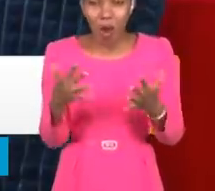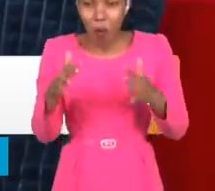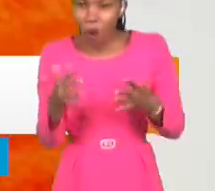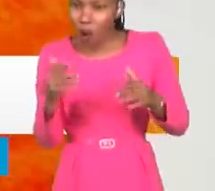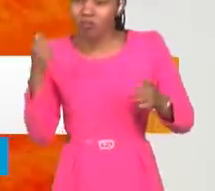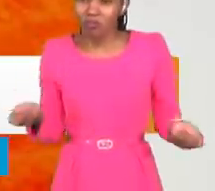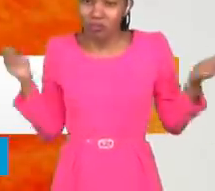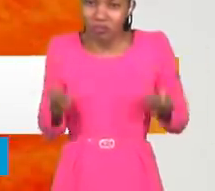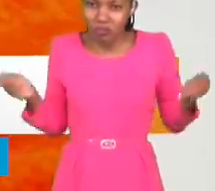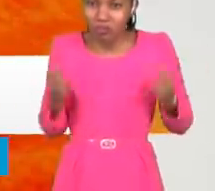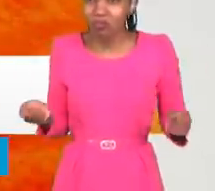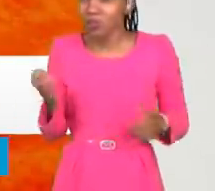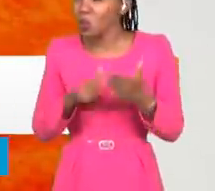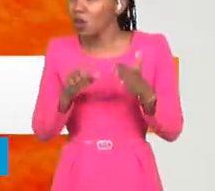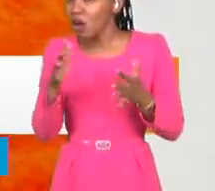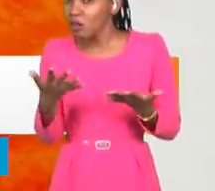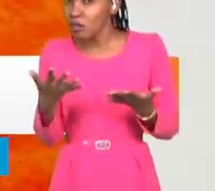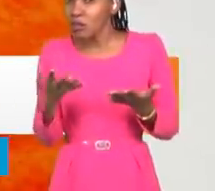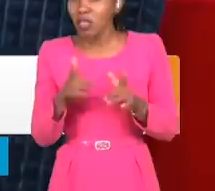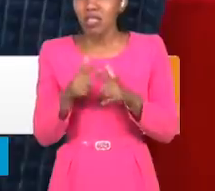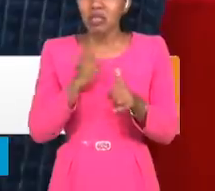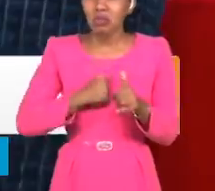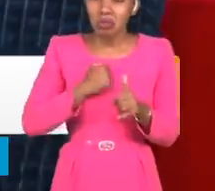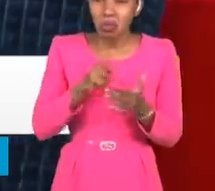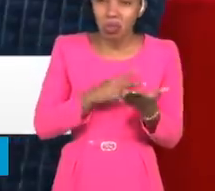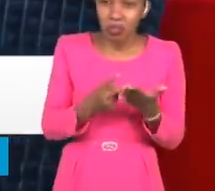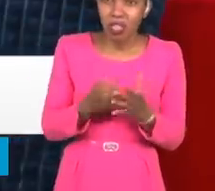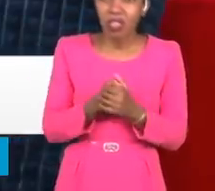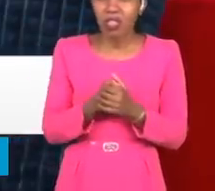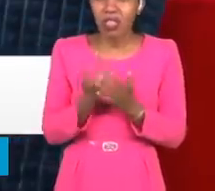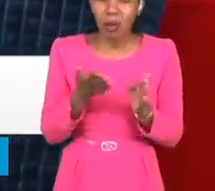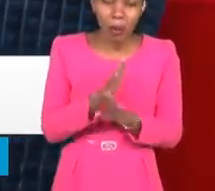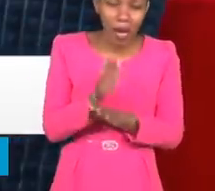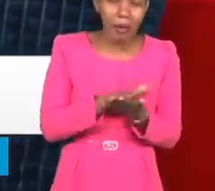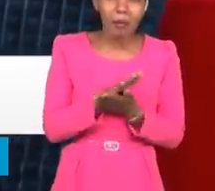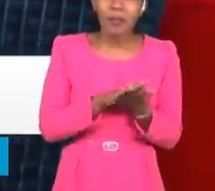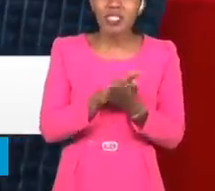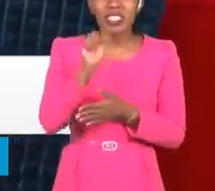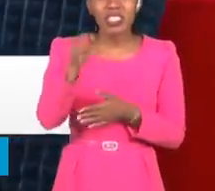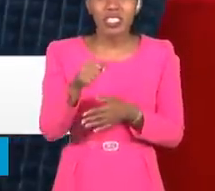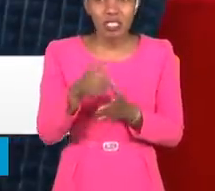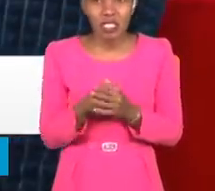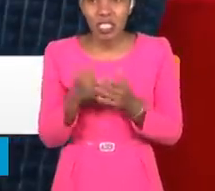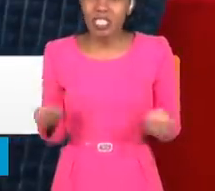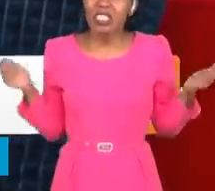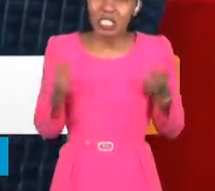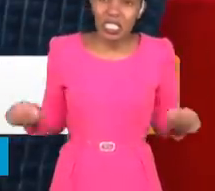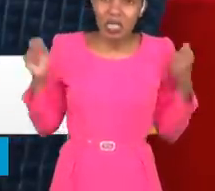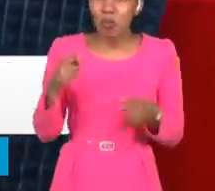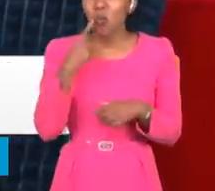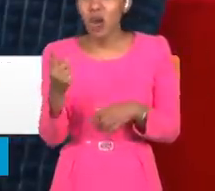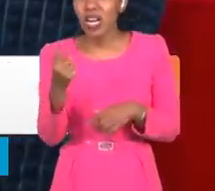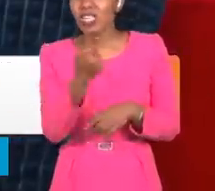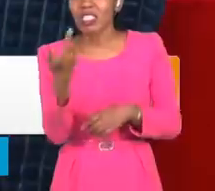People want inspiration. Yes. Yeah, so yeah, they're like, I'm sorry we failed. I'm like, you go back to basic. Yes. Just skip. Yeah. Mia moja tu kwa